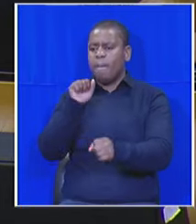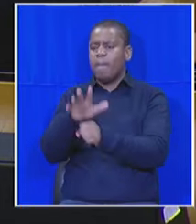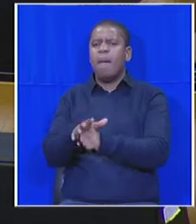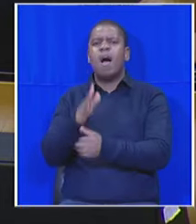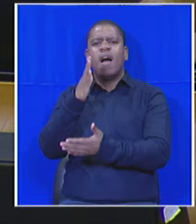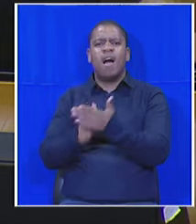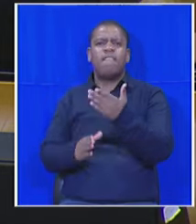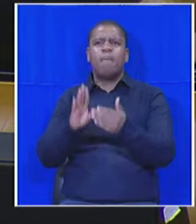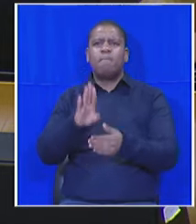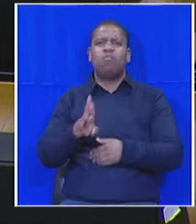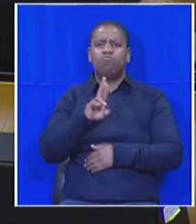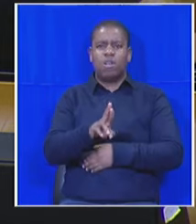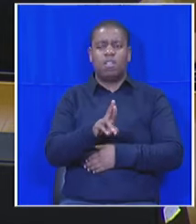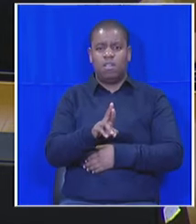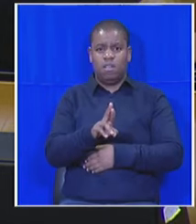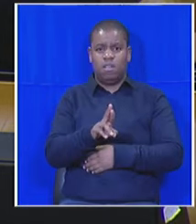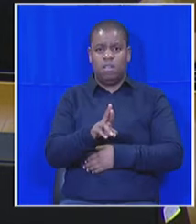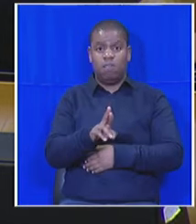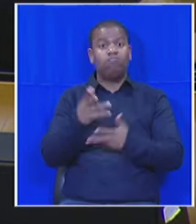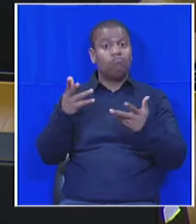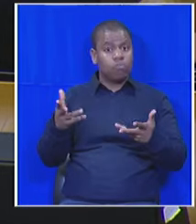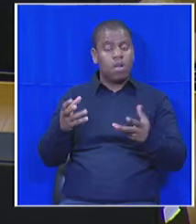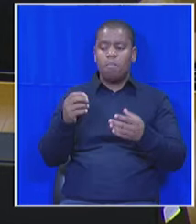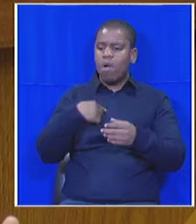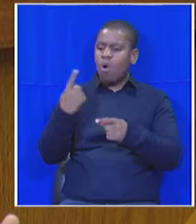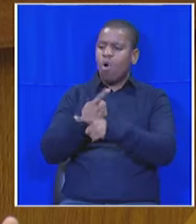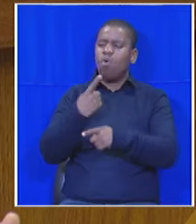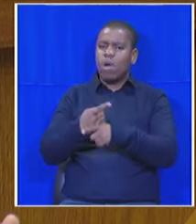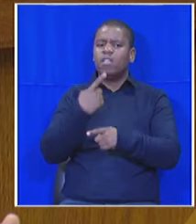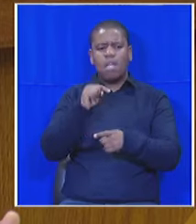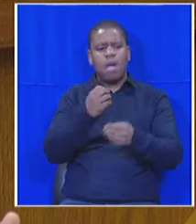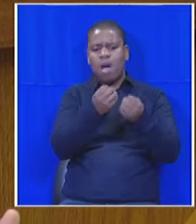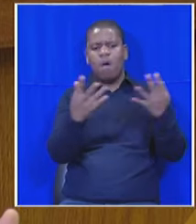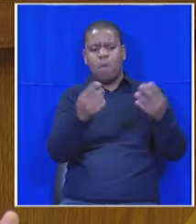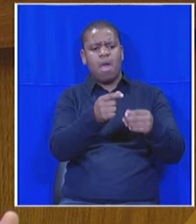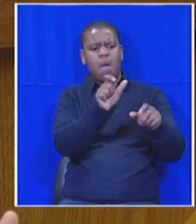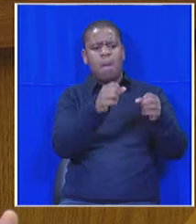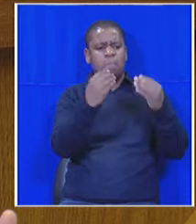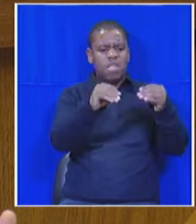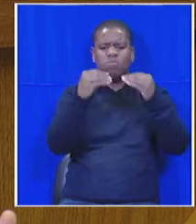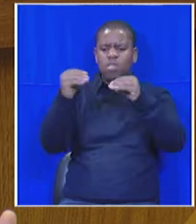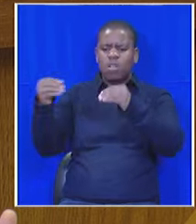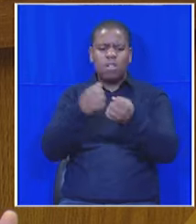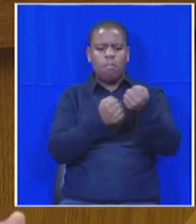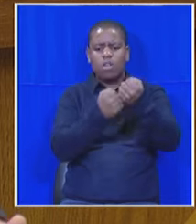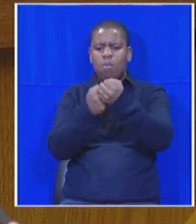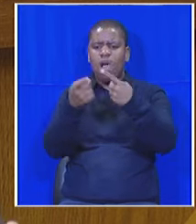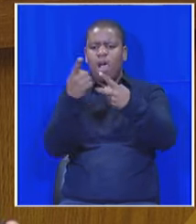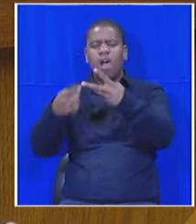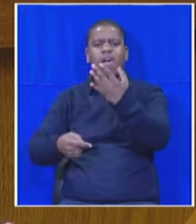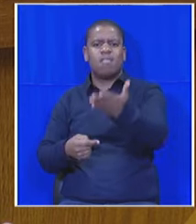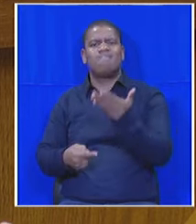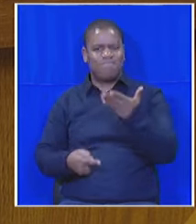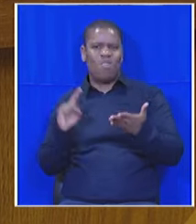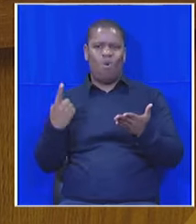million expenditure. All it can report is how many businesses it supported in its various programs. This crucial